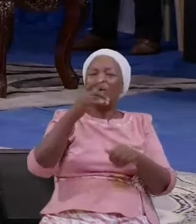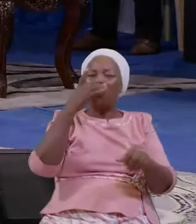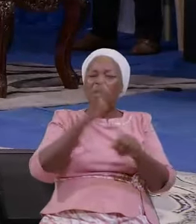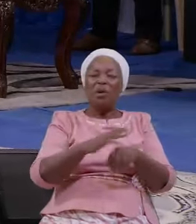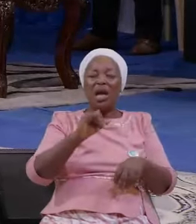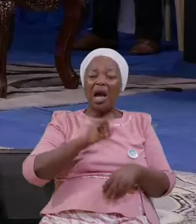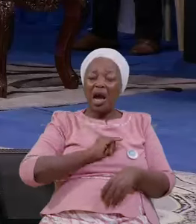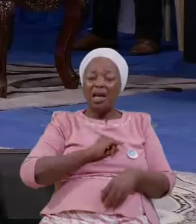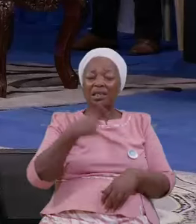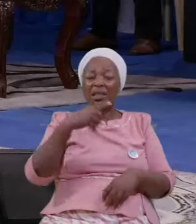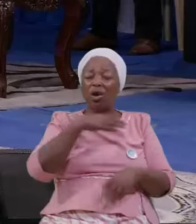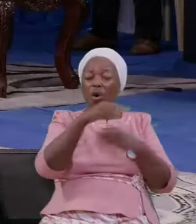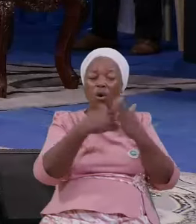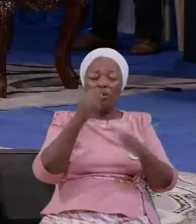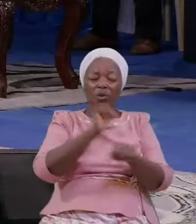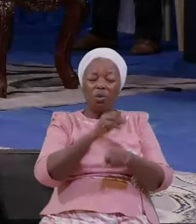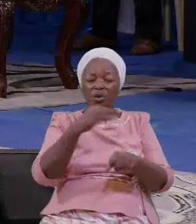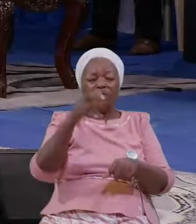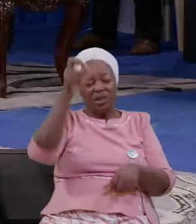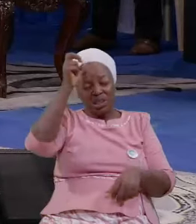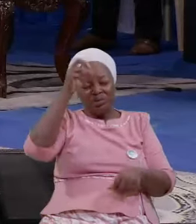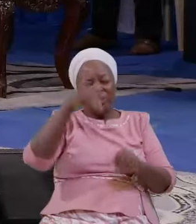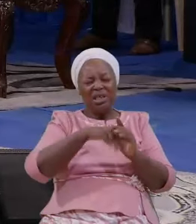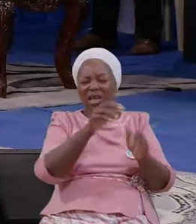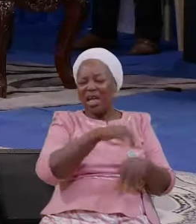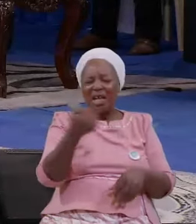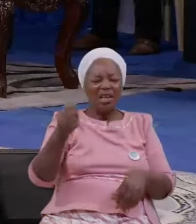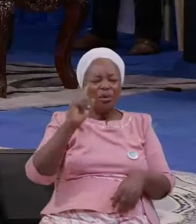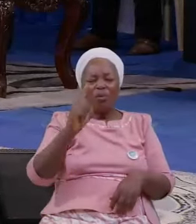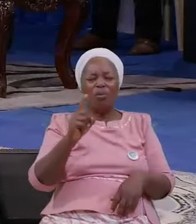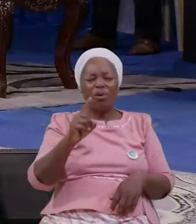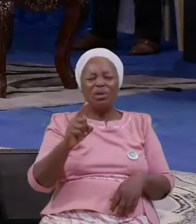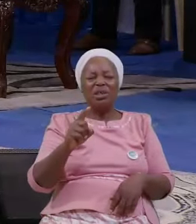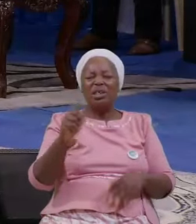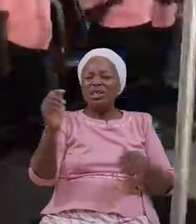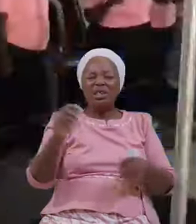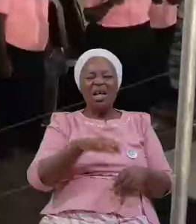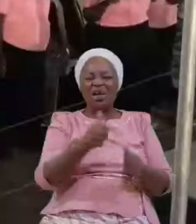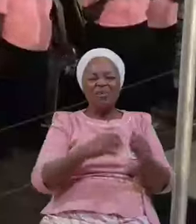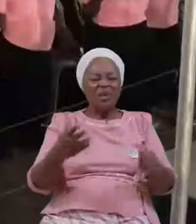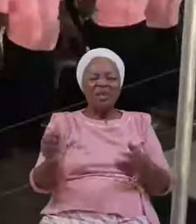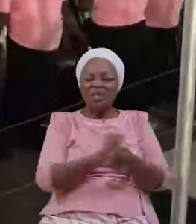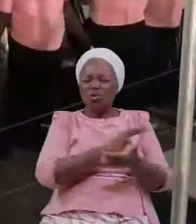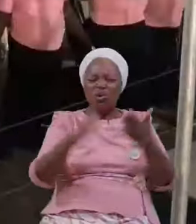the devil in anyone, everyone destroy, everything destroyed right now.